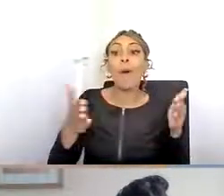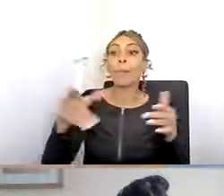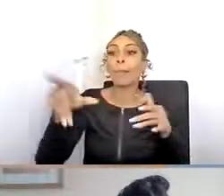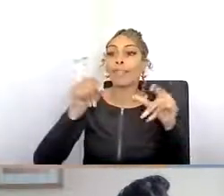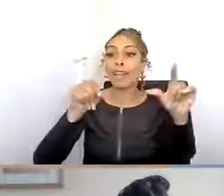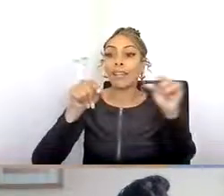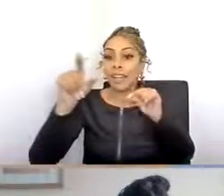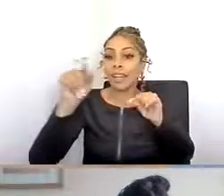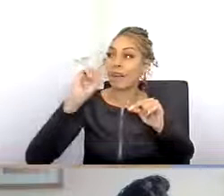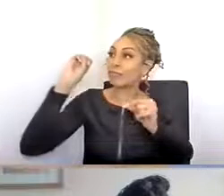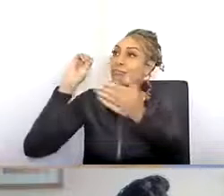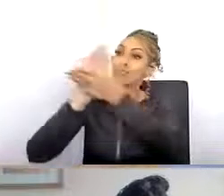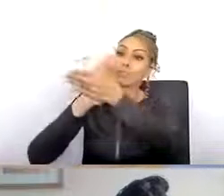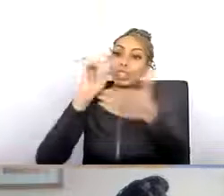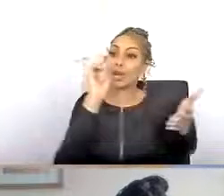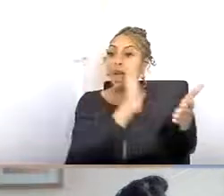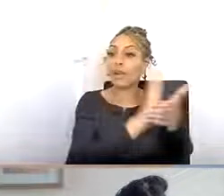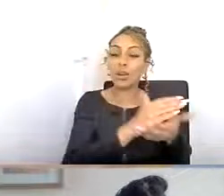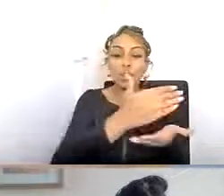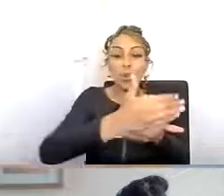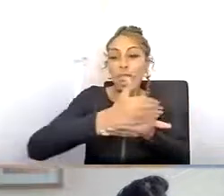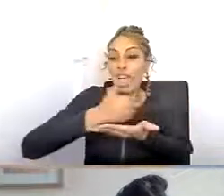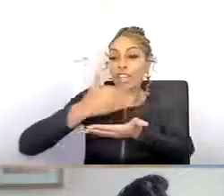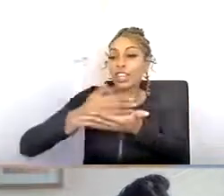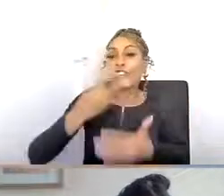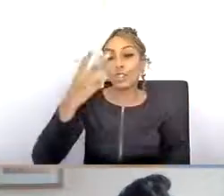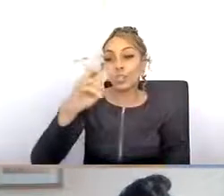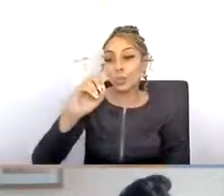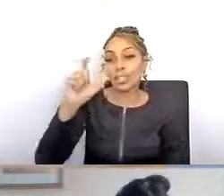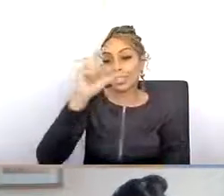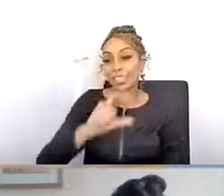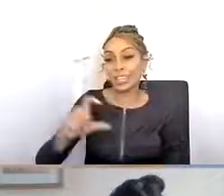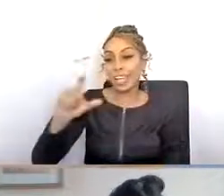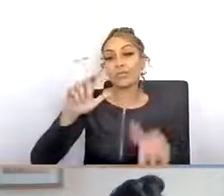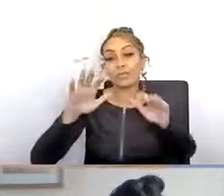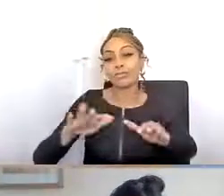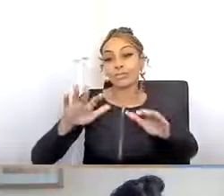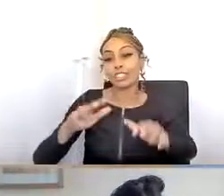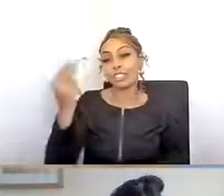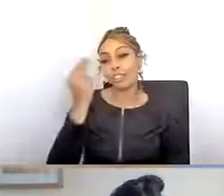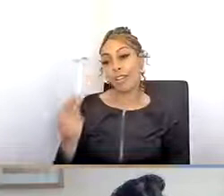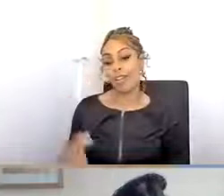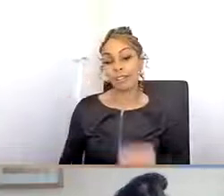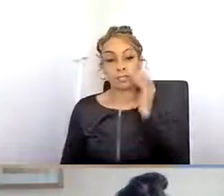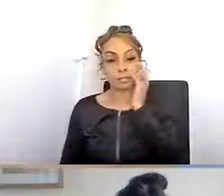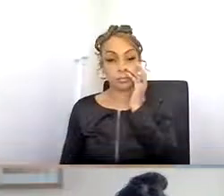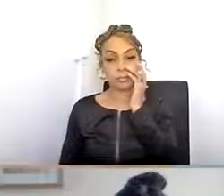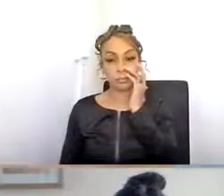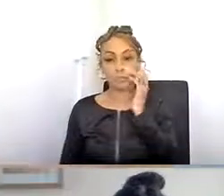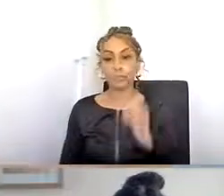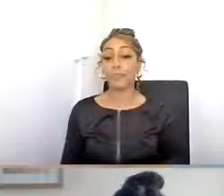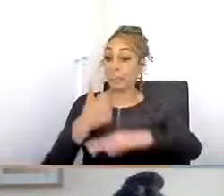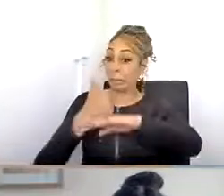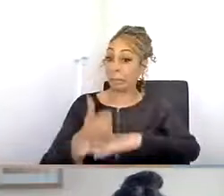a collection within the field of 20th century British art. And the foundation was based